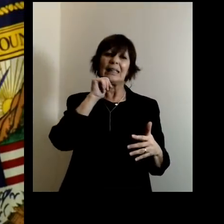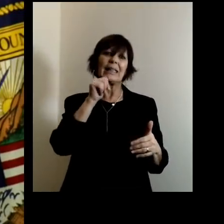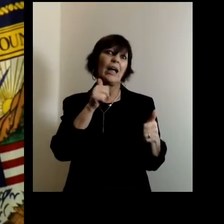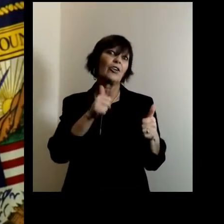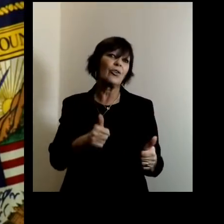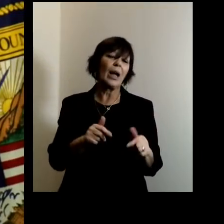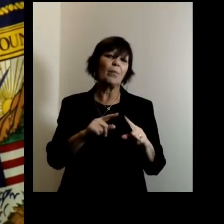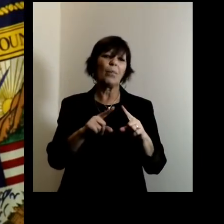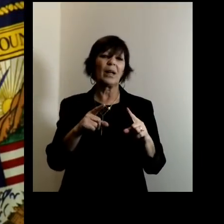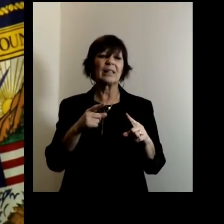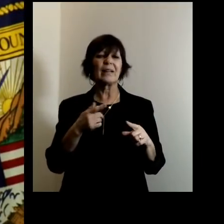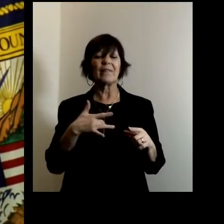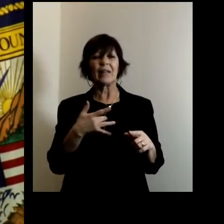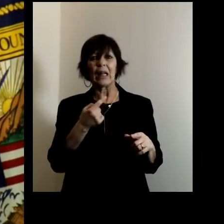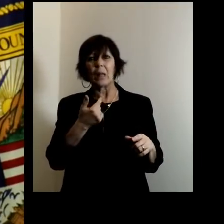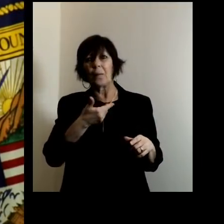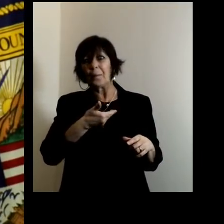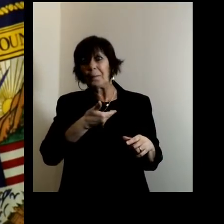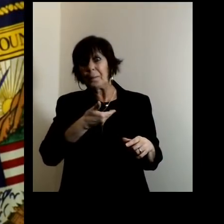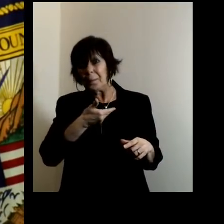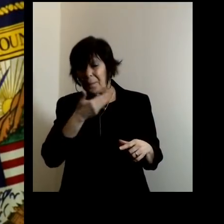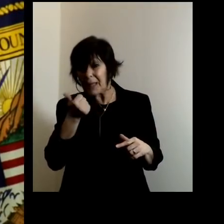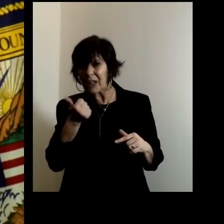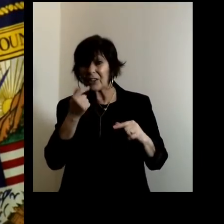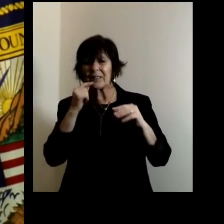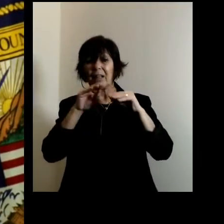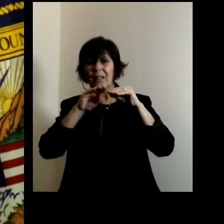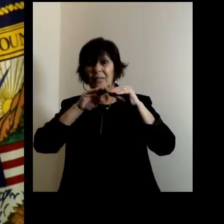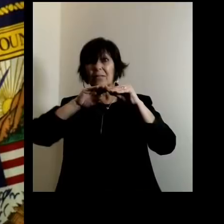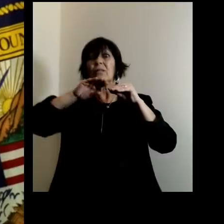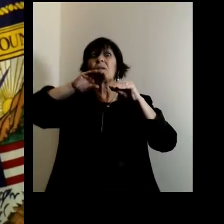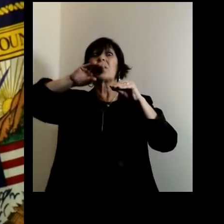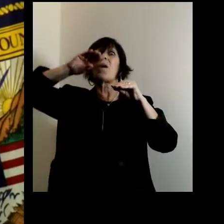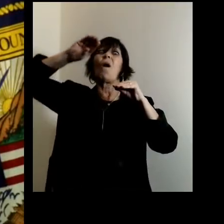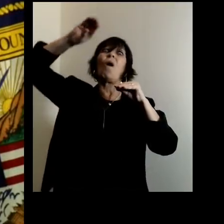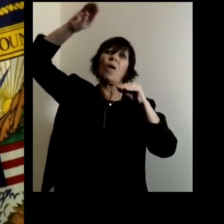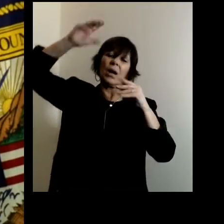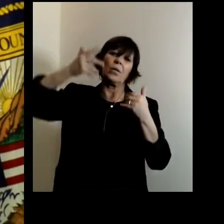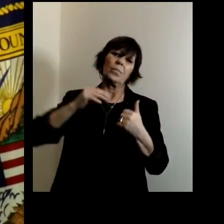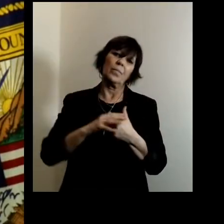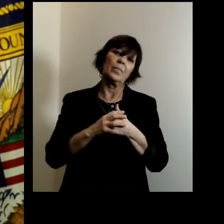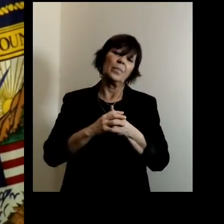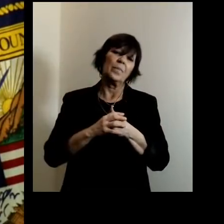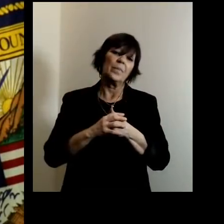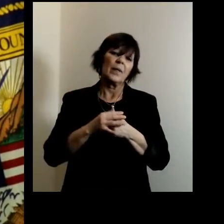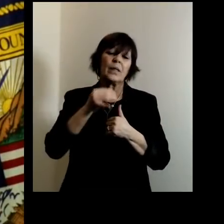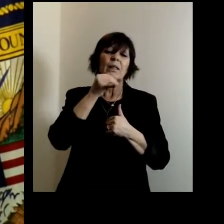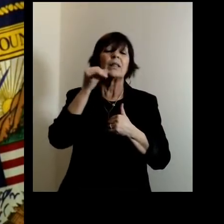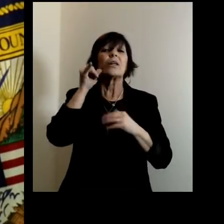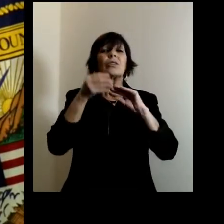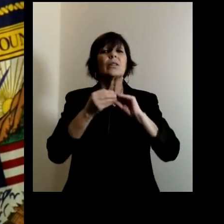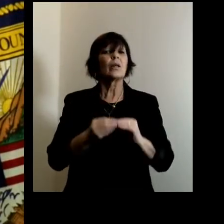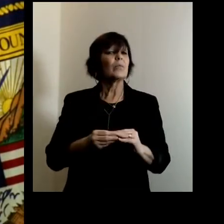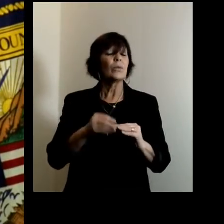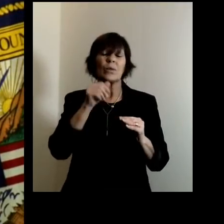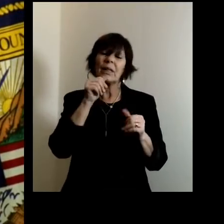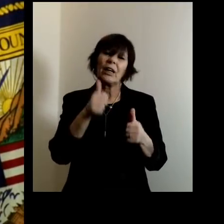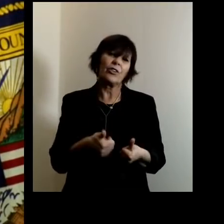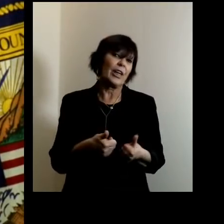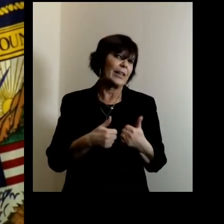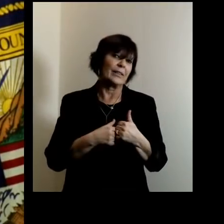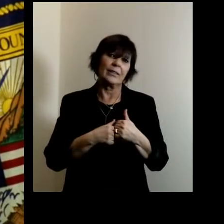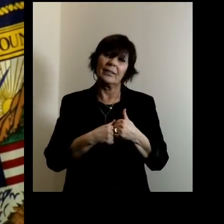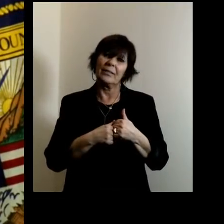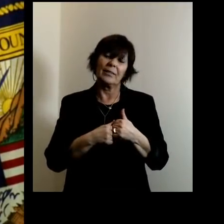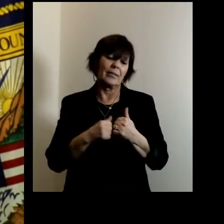made me feel better that we weren't continuing to see that positivity rate just skyrocket. Yesterday's numbers were not great. I will be